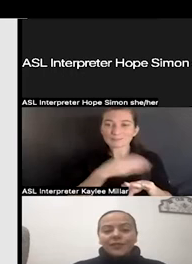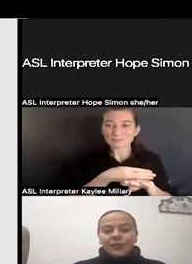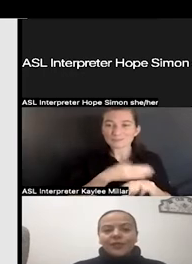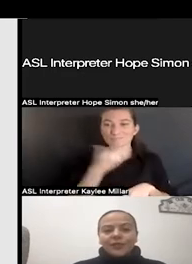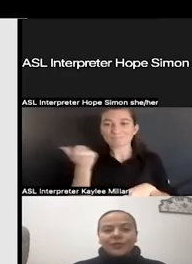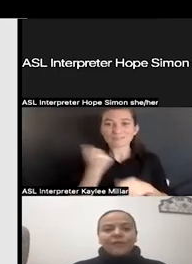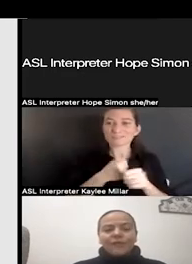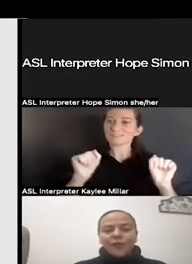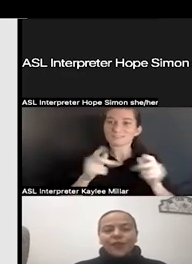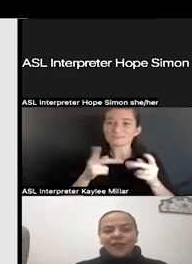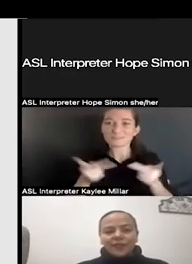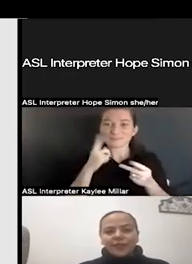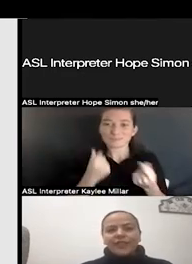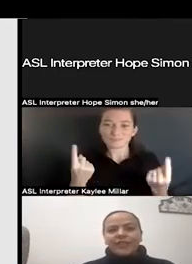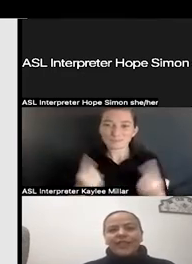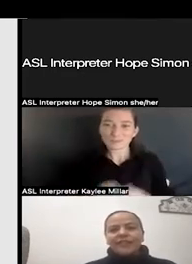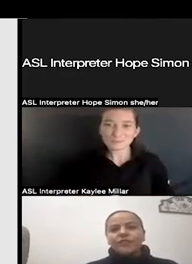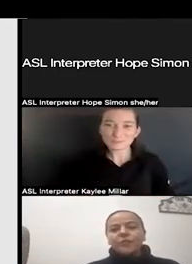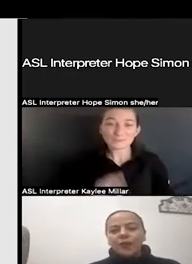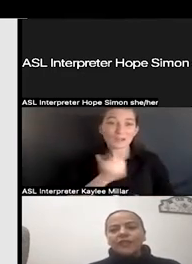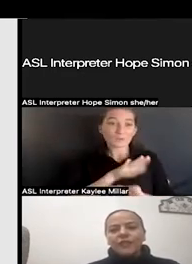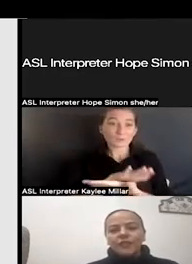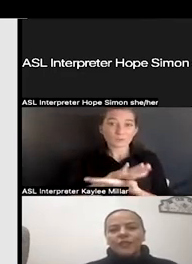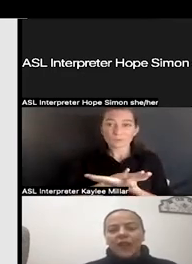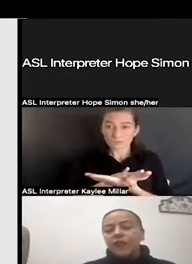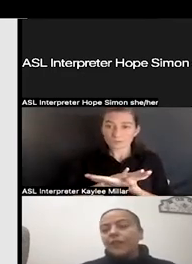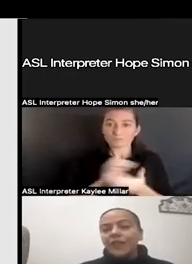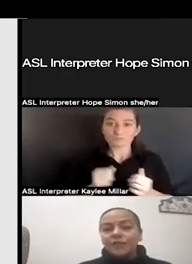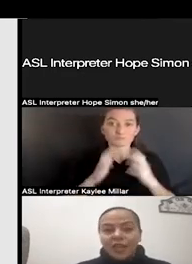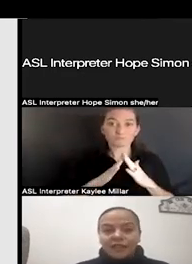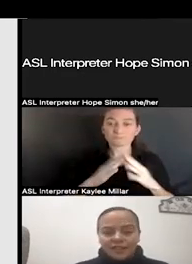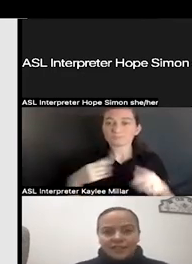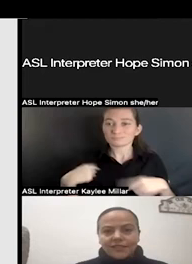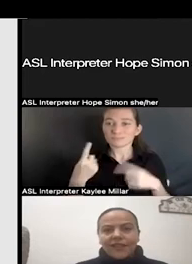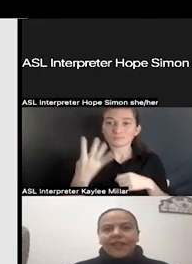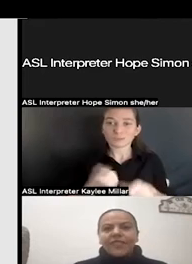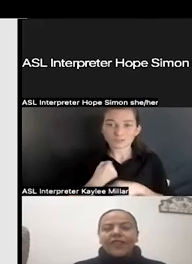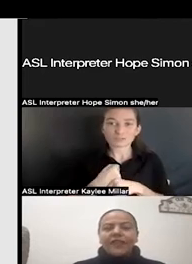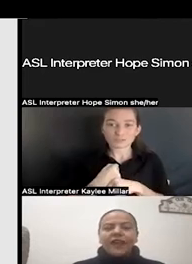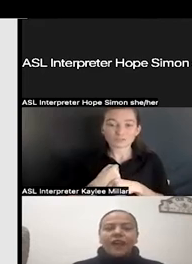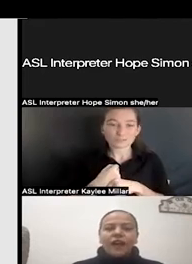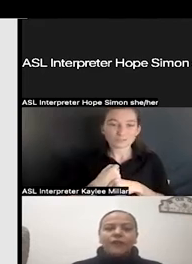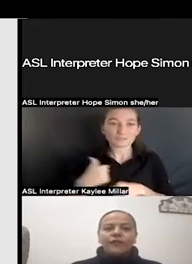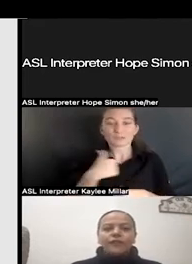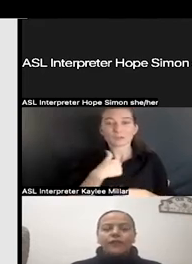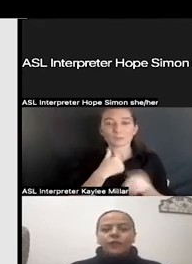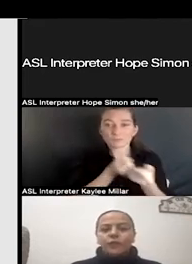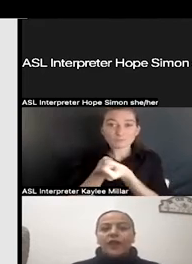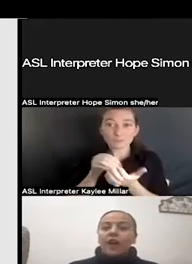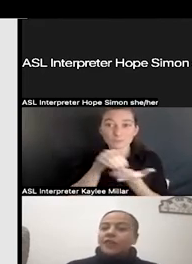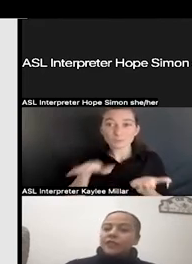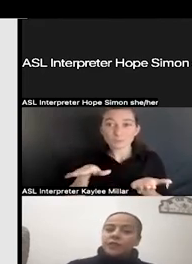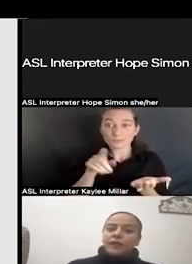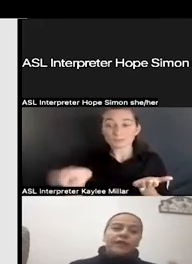a school that's been around for 4 years, and we're dedicated to supporting students who have communication challenges. Think of individuals who